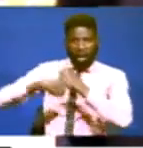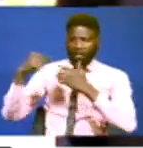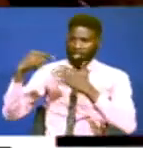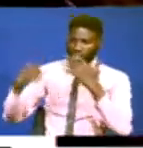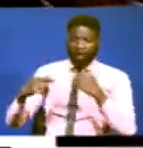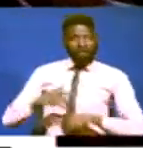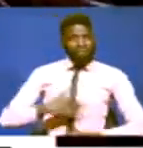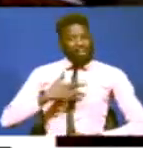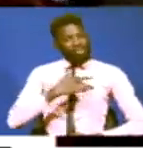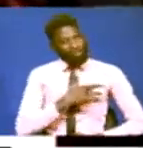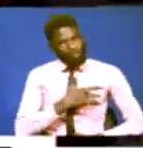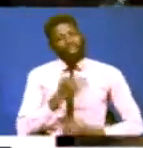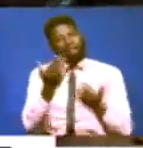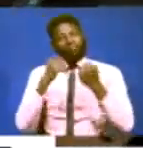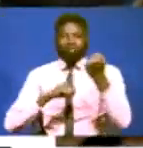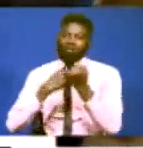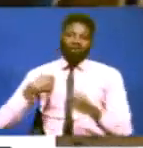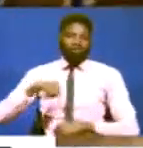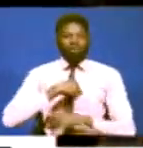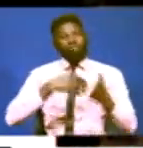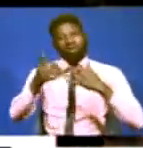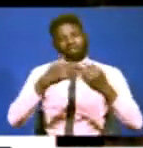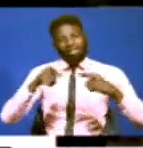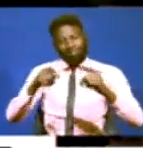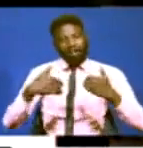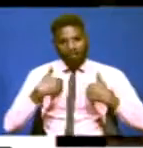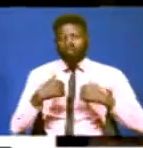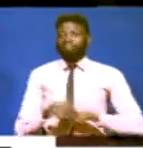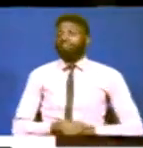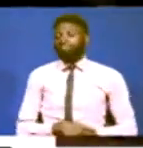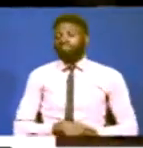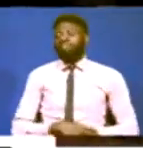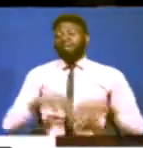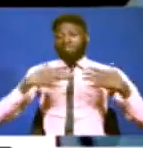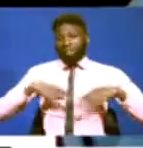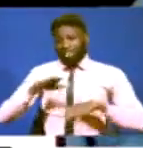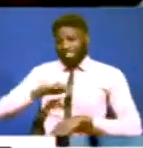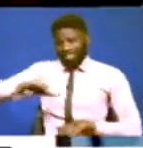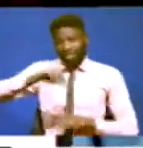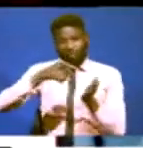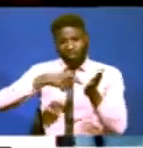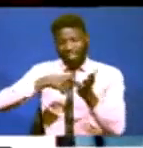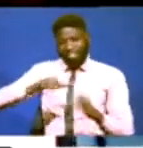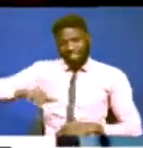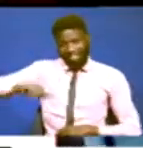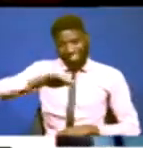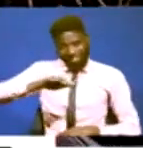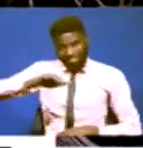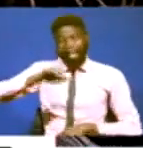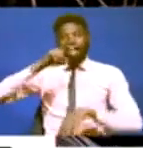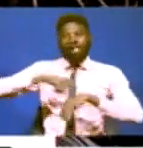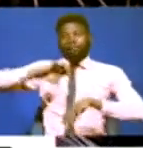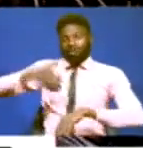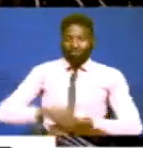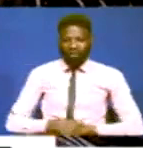anything that you have. And residents of Mwea Ward in Mwea Sub-County, Embu County, have called upon the president to intervene in